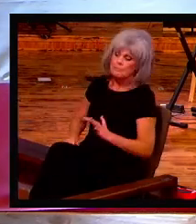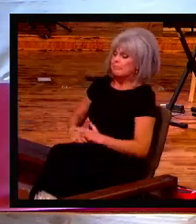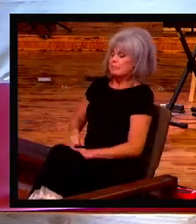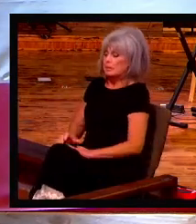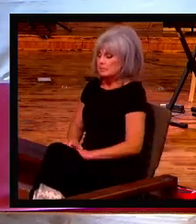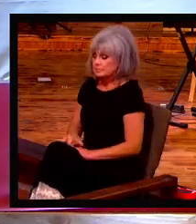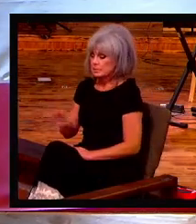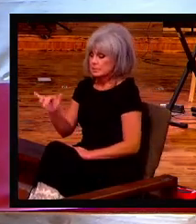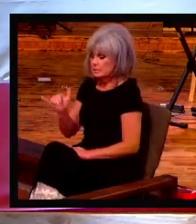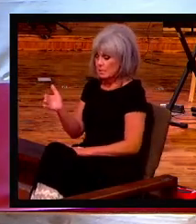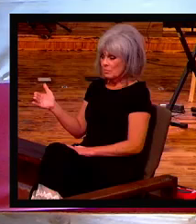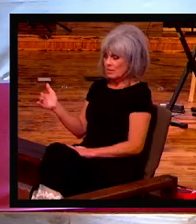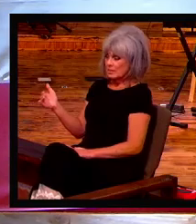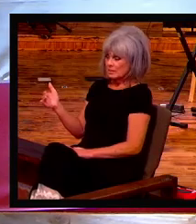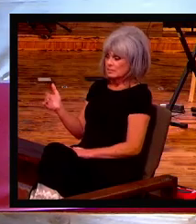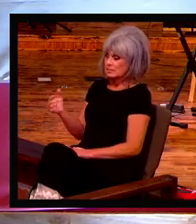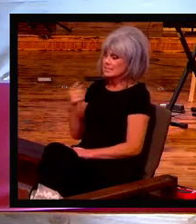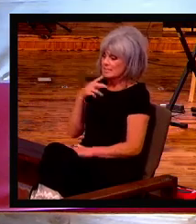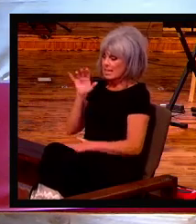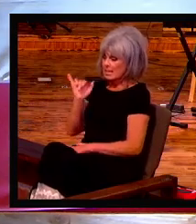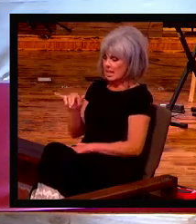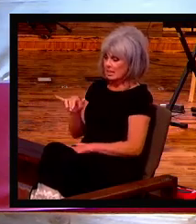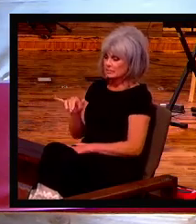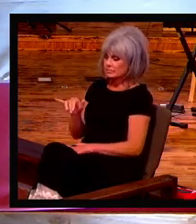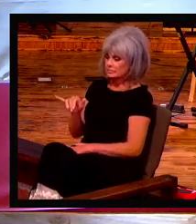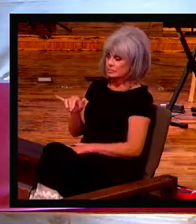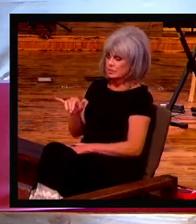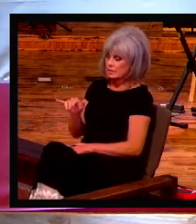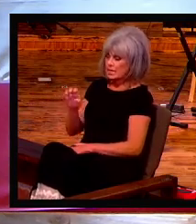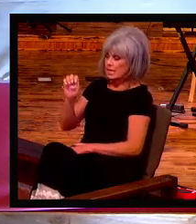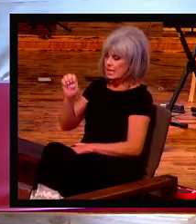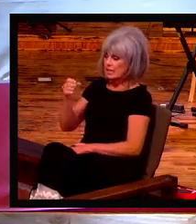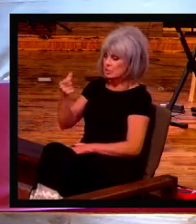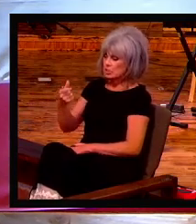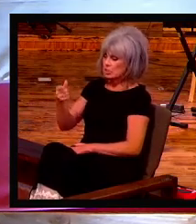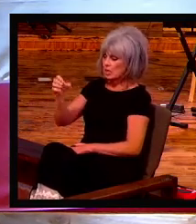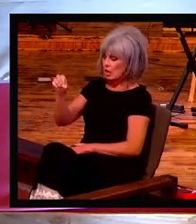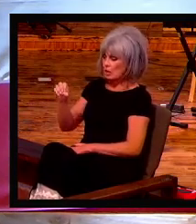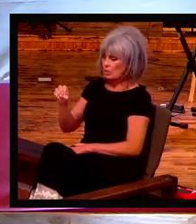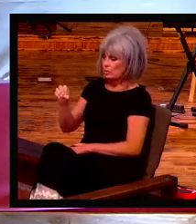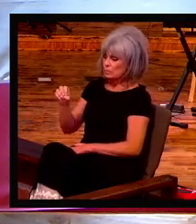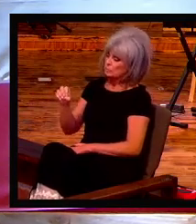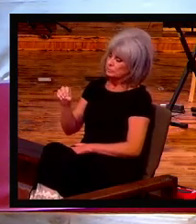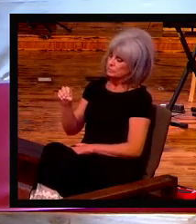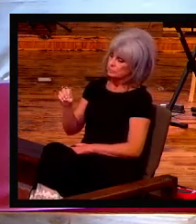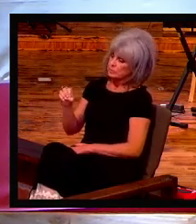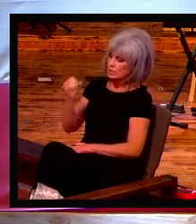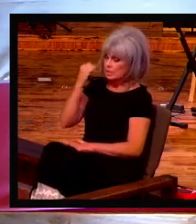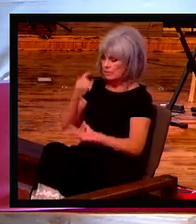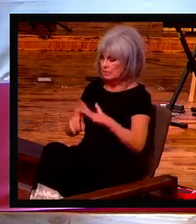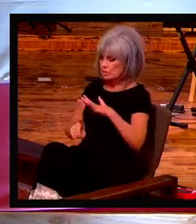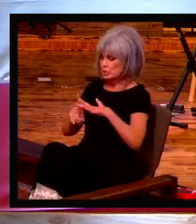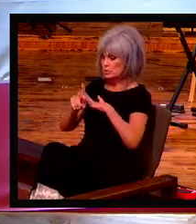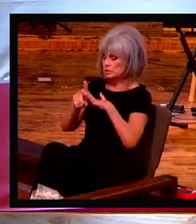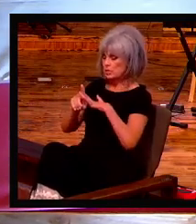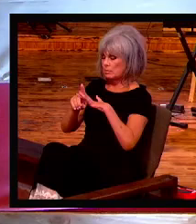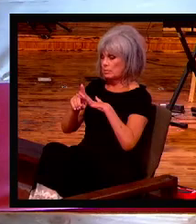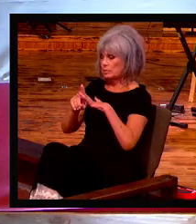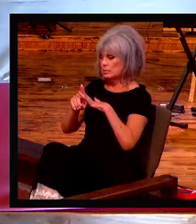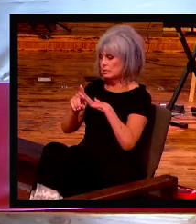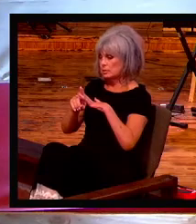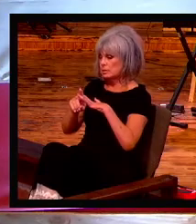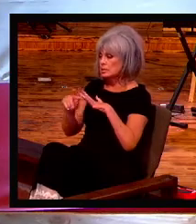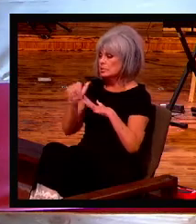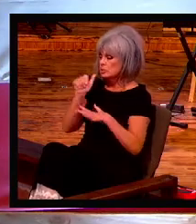That's the same thing I did. I was like, oh, that's good. So I'm here today to tell you, if there's any ego showing up for you, you are edging God out, and your ego is not